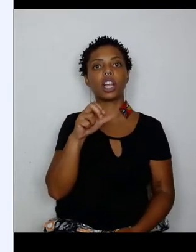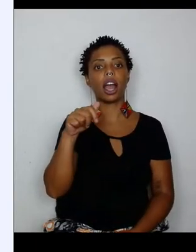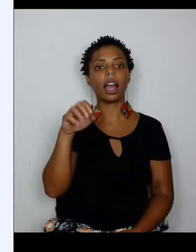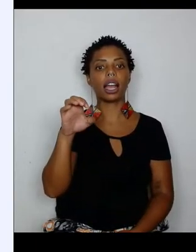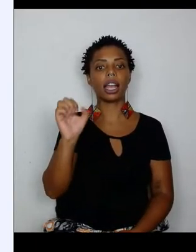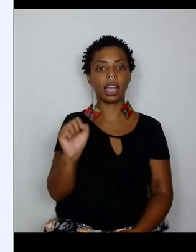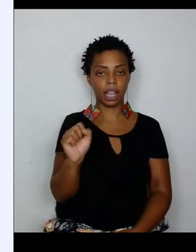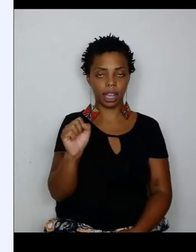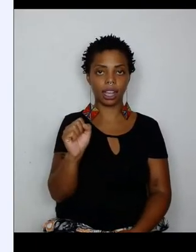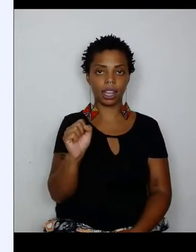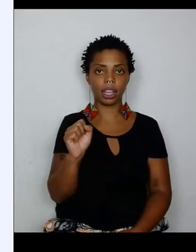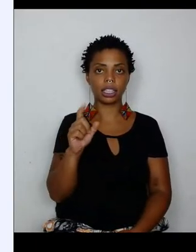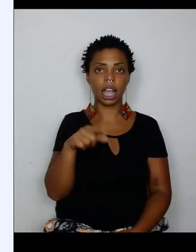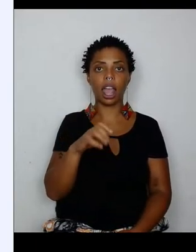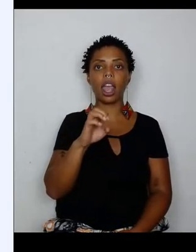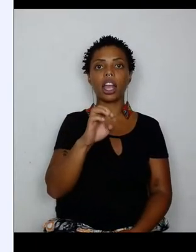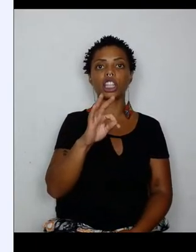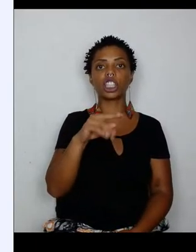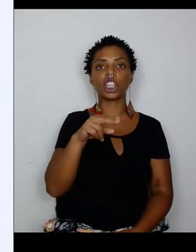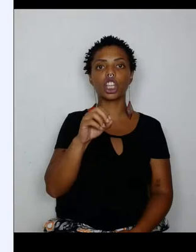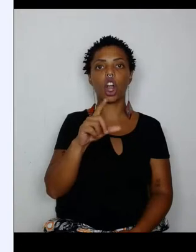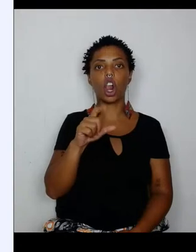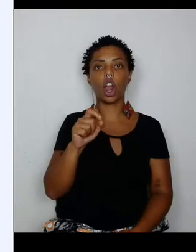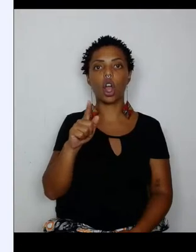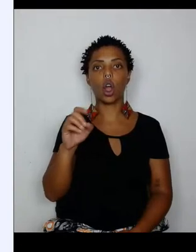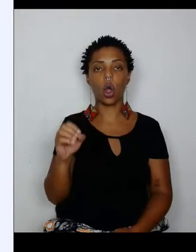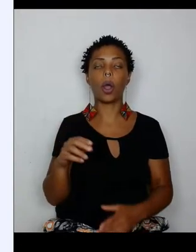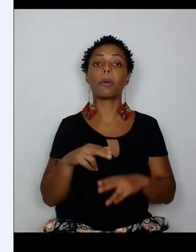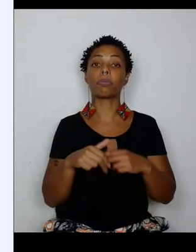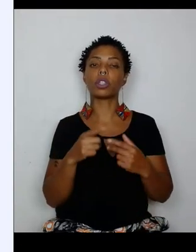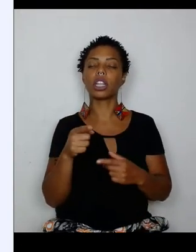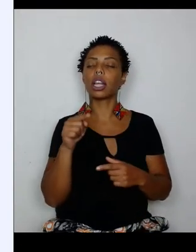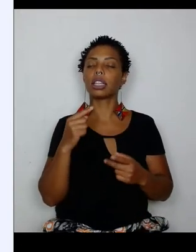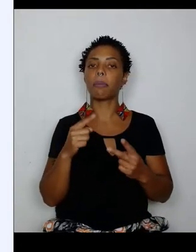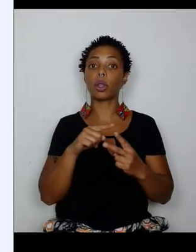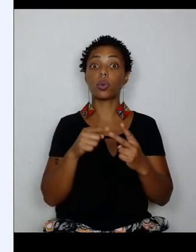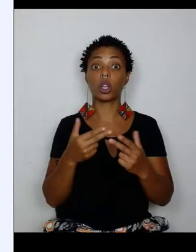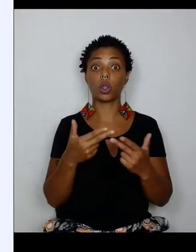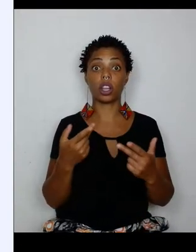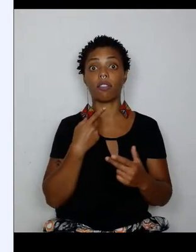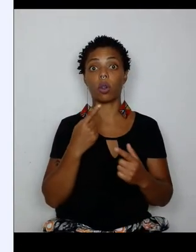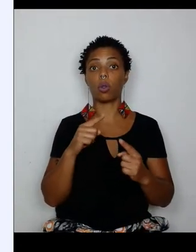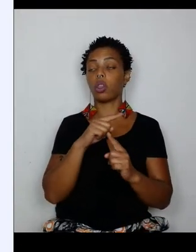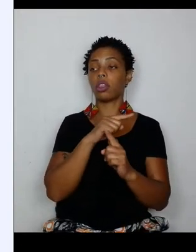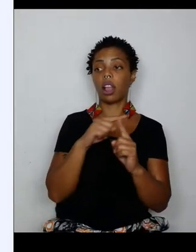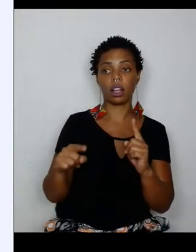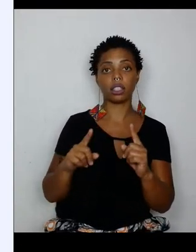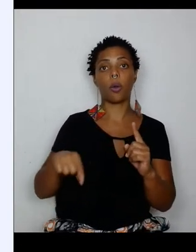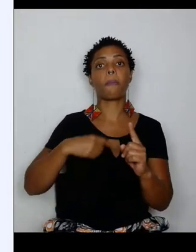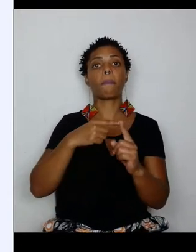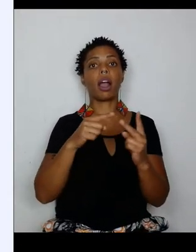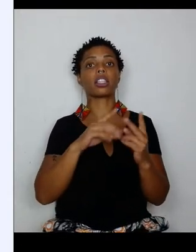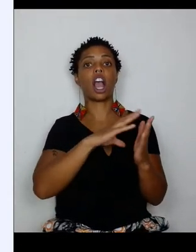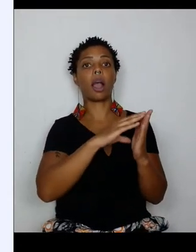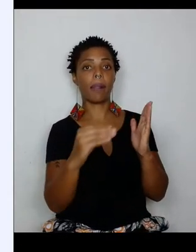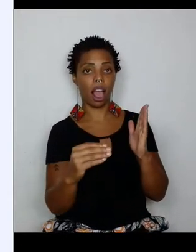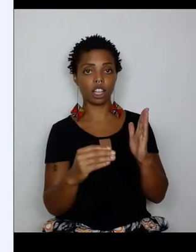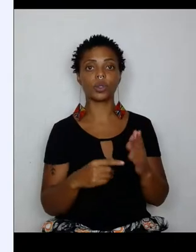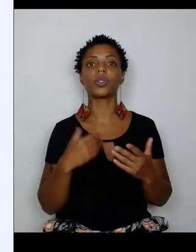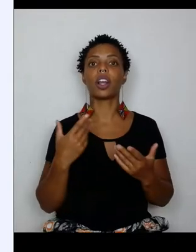and for this dual act of denial and plagiarism as it has been called he has often been derided in the literature